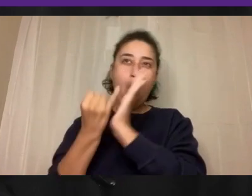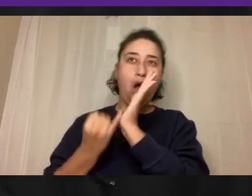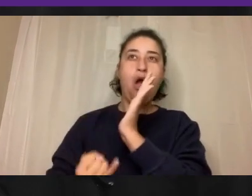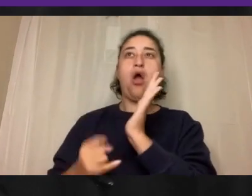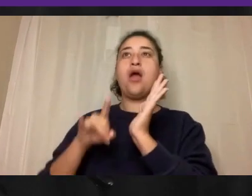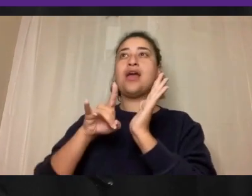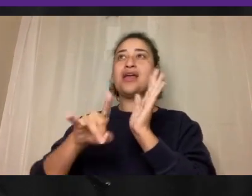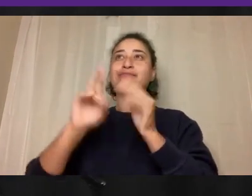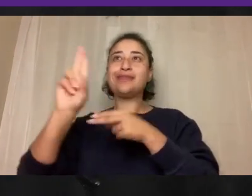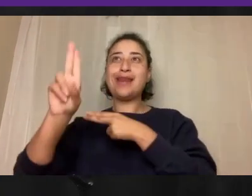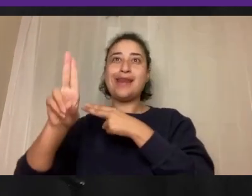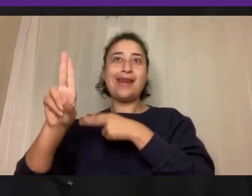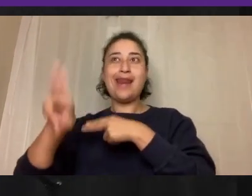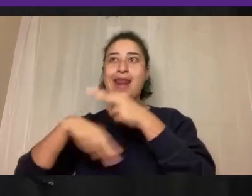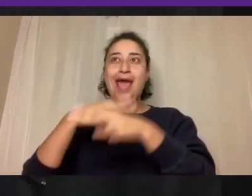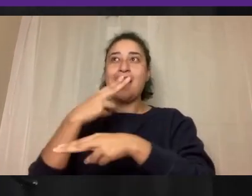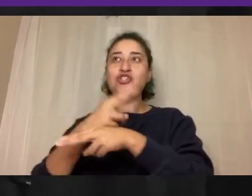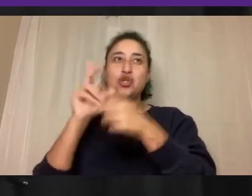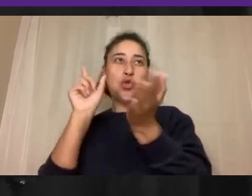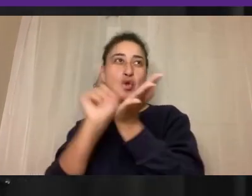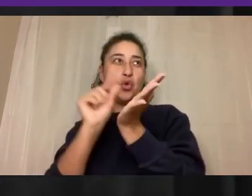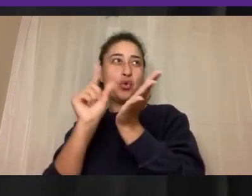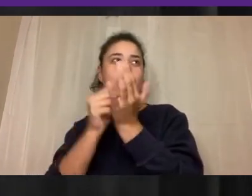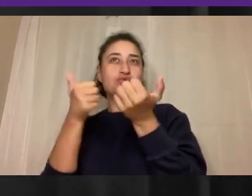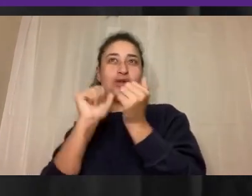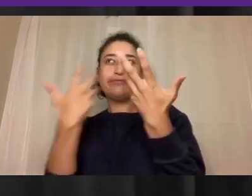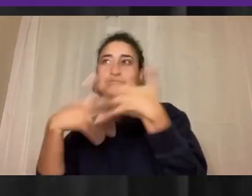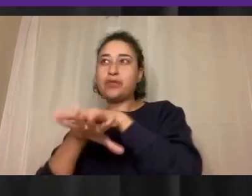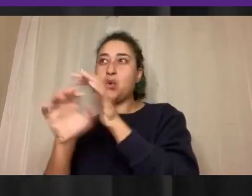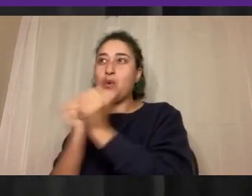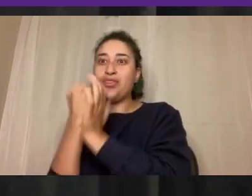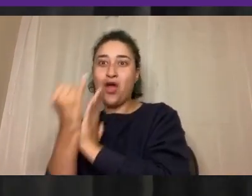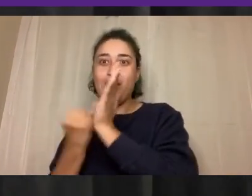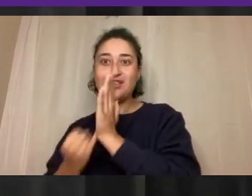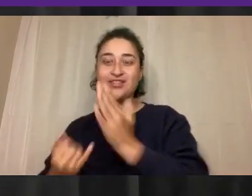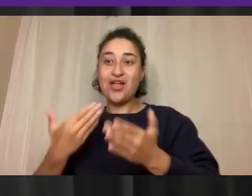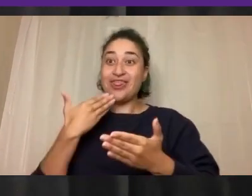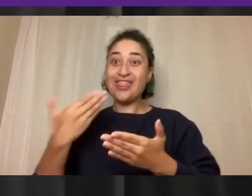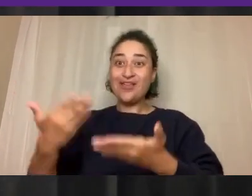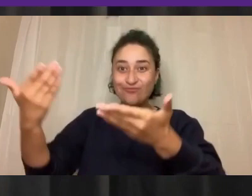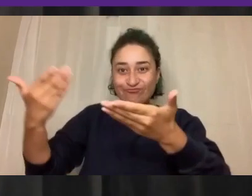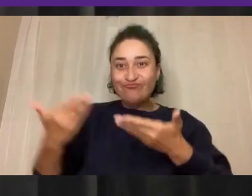So please join me in welcoming this esteemed panel.